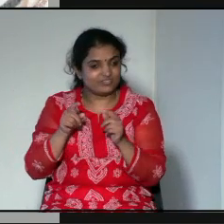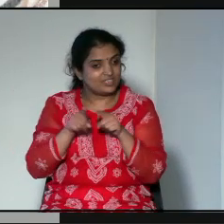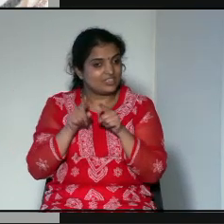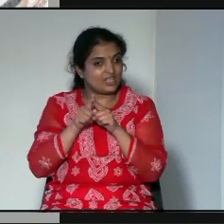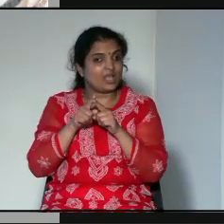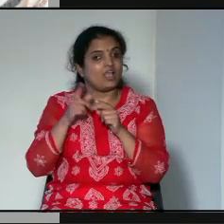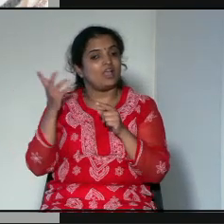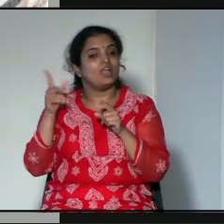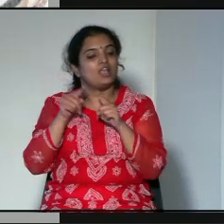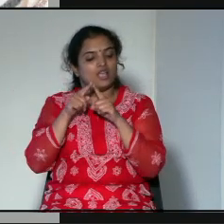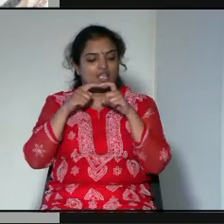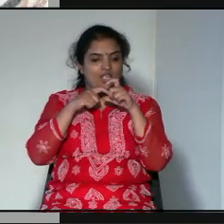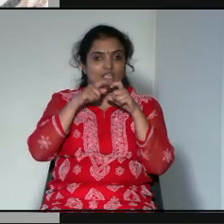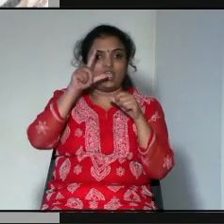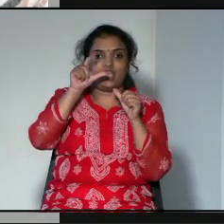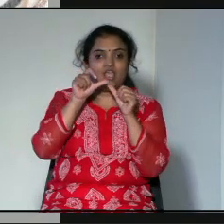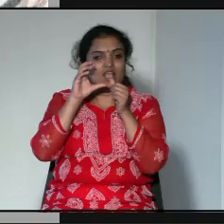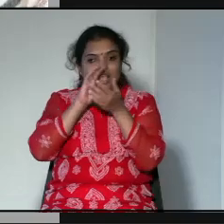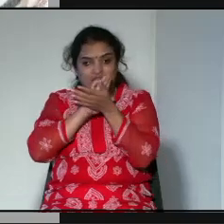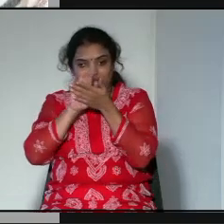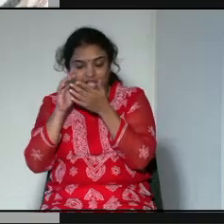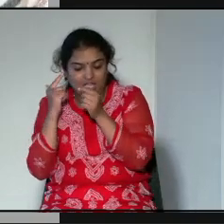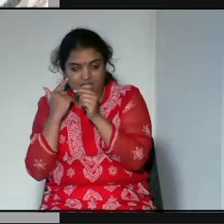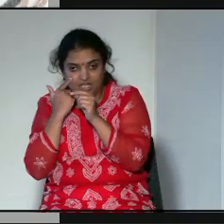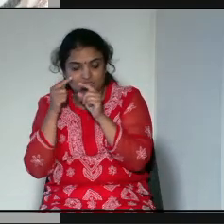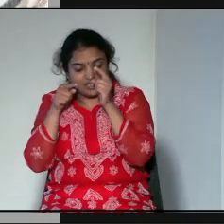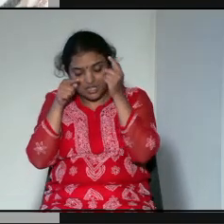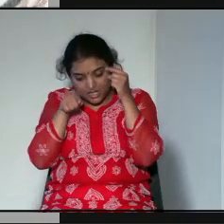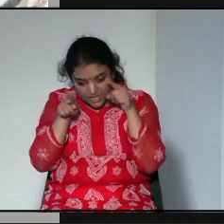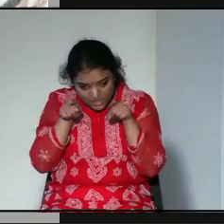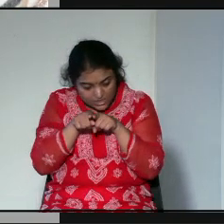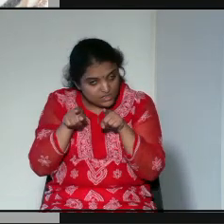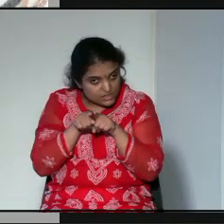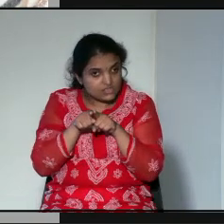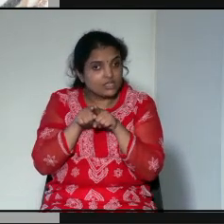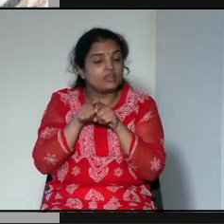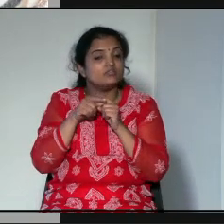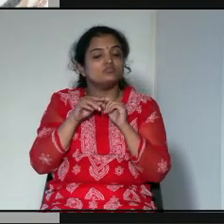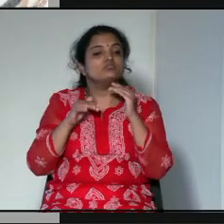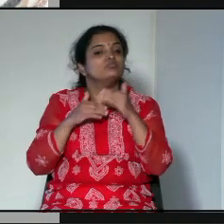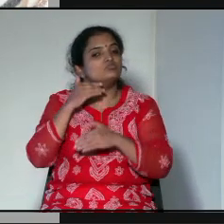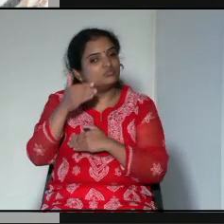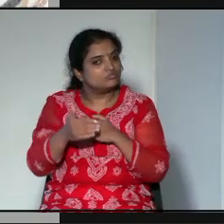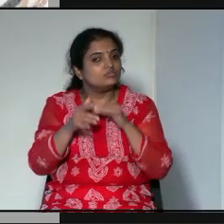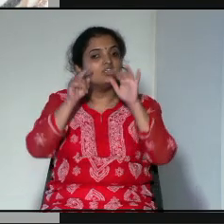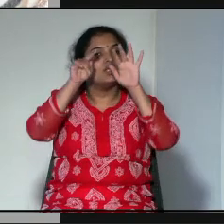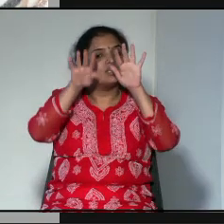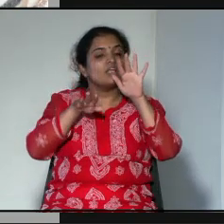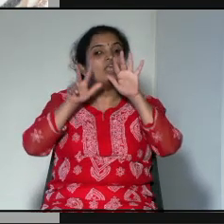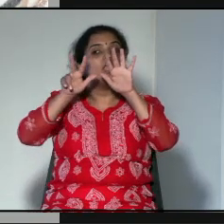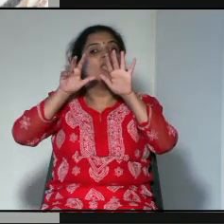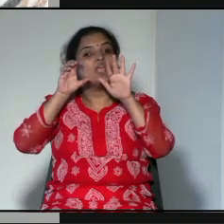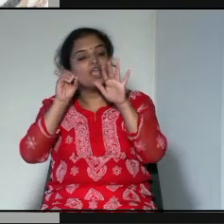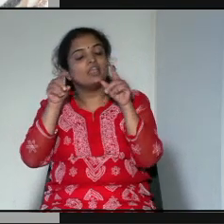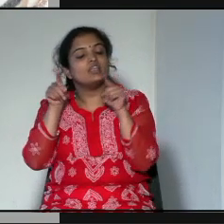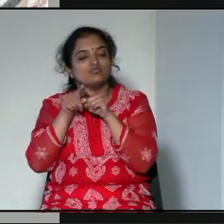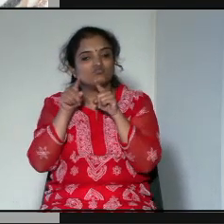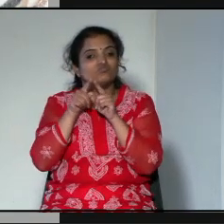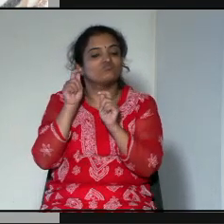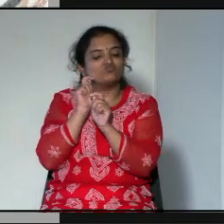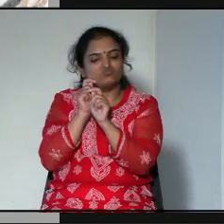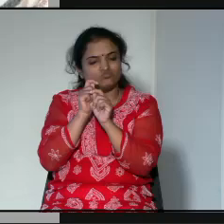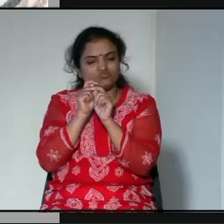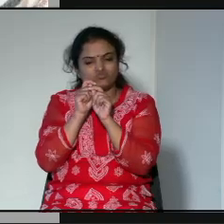held at LHE and at Goalpara Shantiniketan. From the 1980s, her sculptures were also attracting a